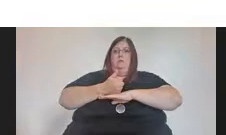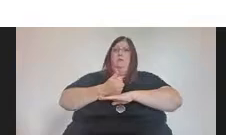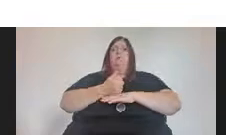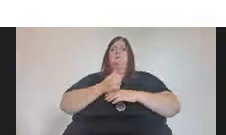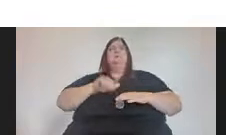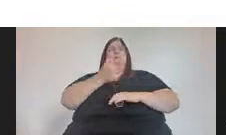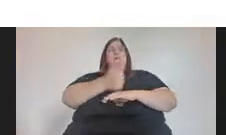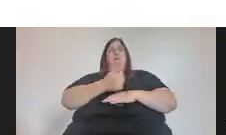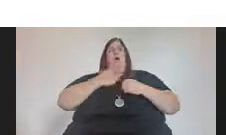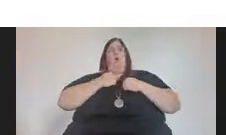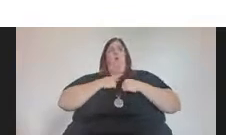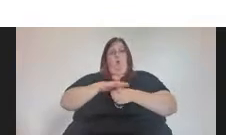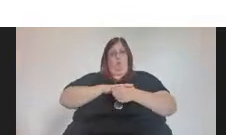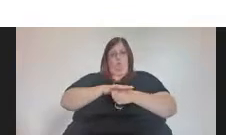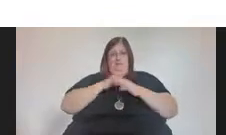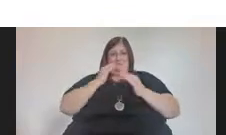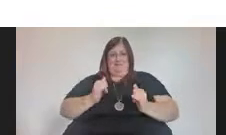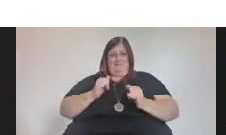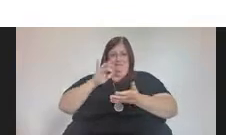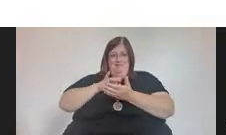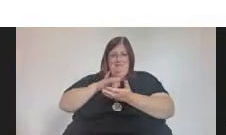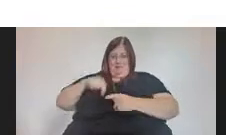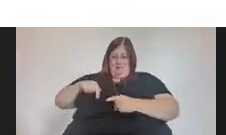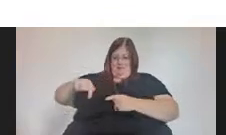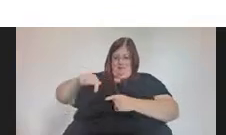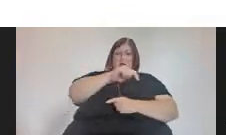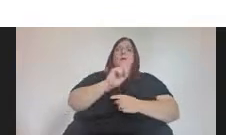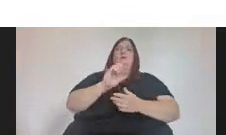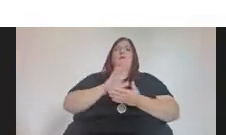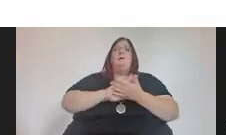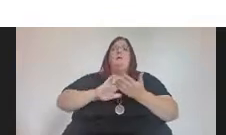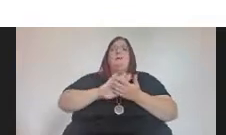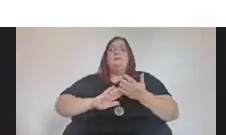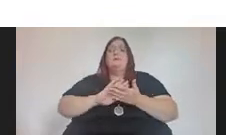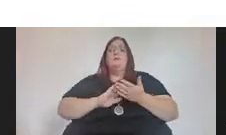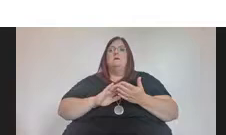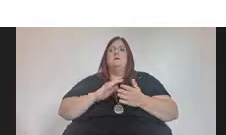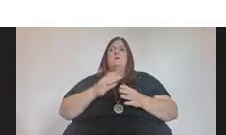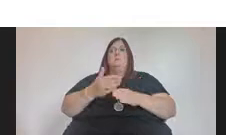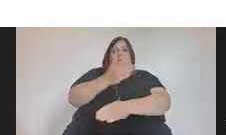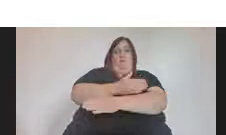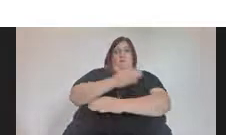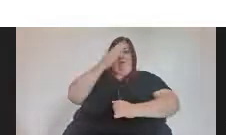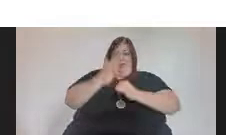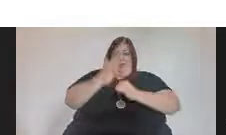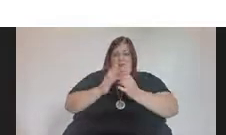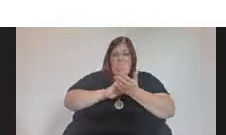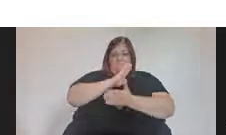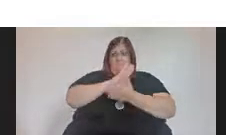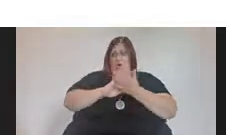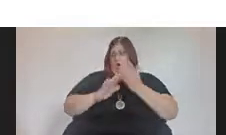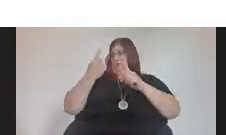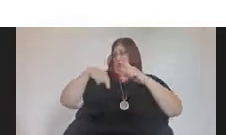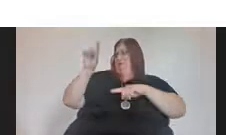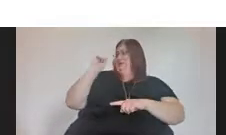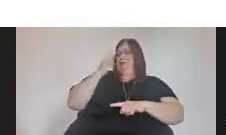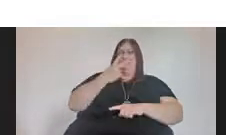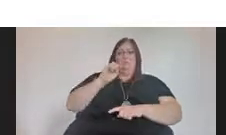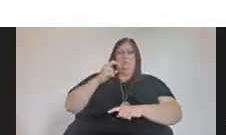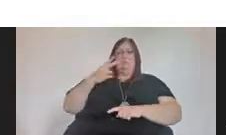our own local testing programmes. And ultimately what that meant was that before the end of March 2020, so having only